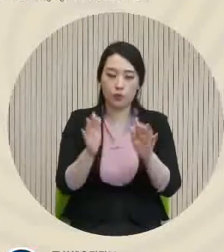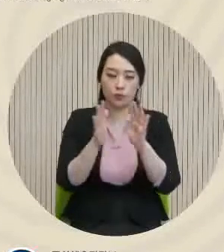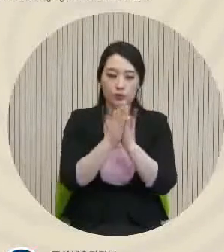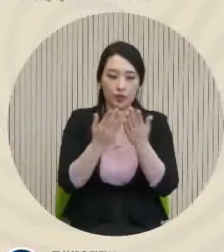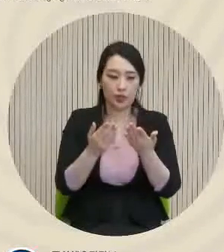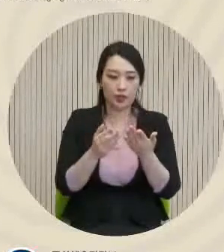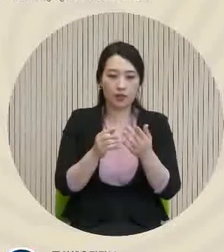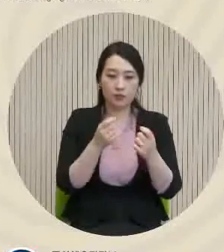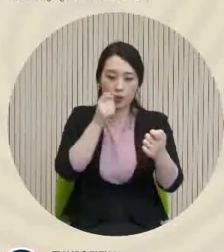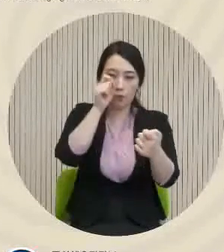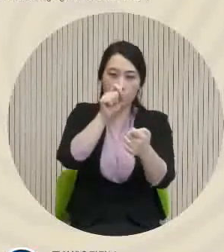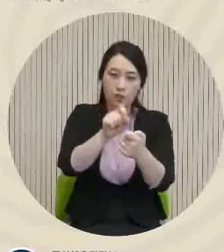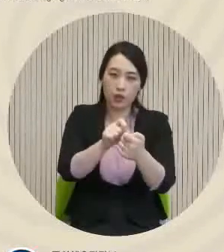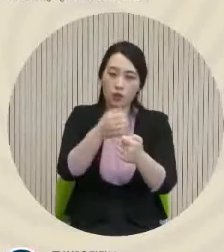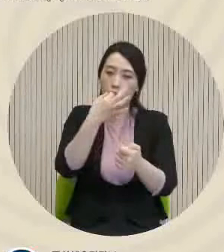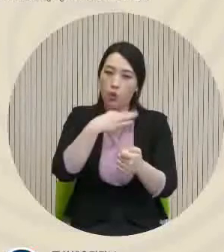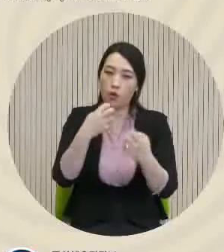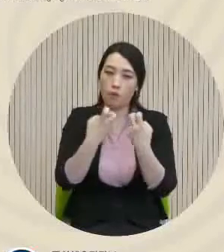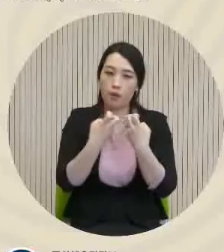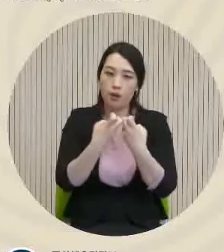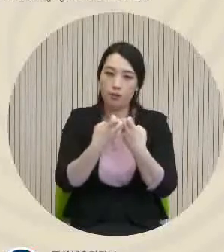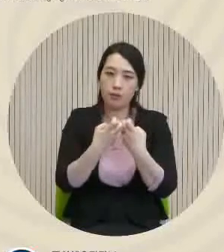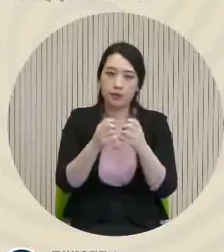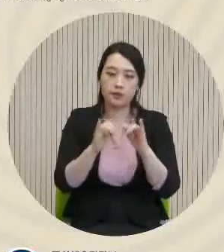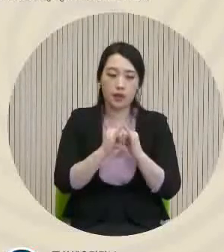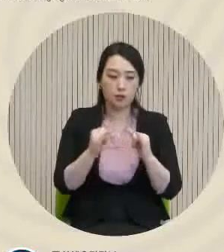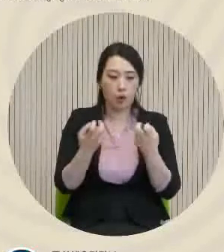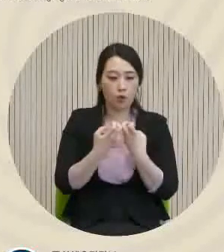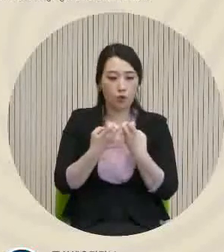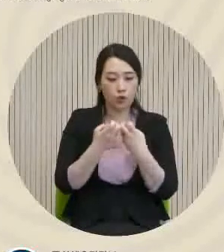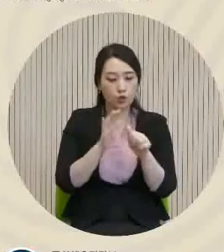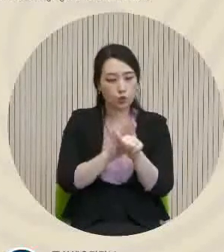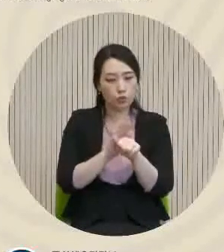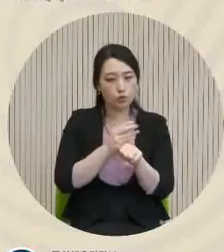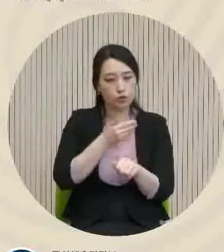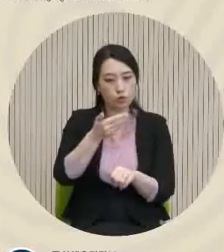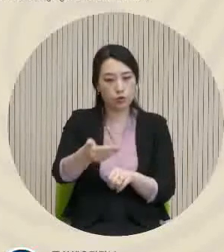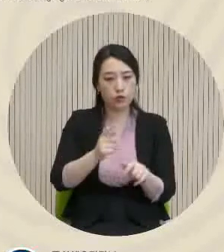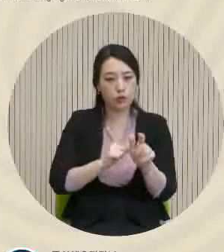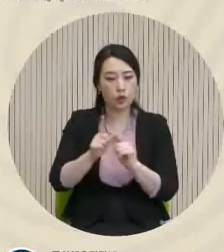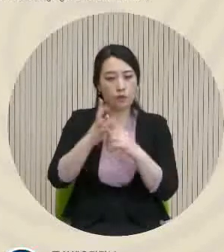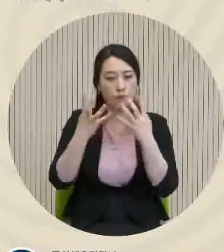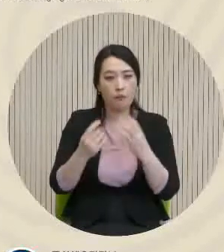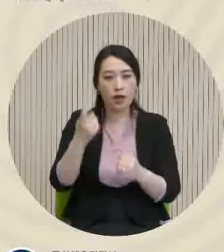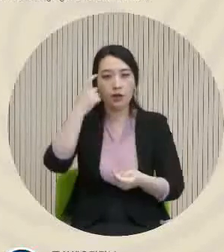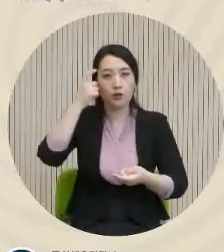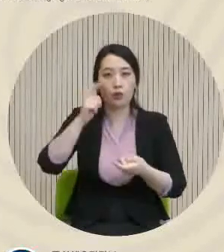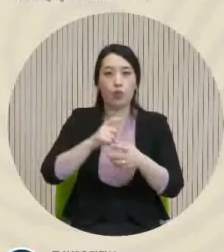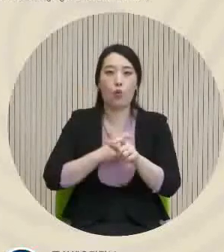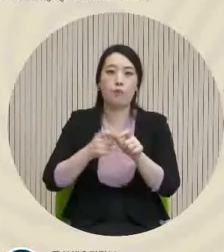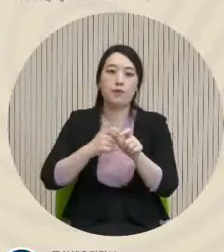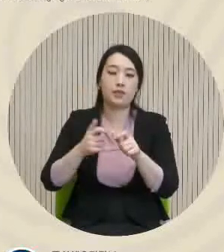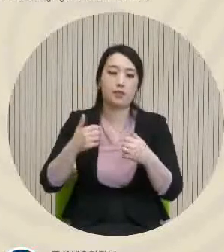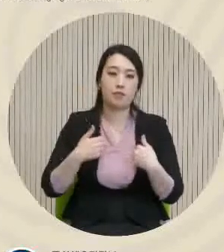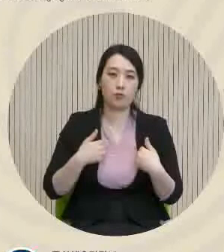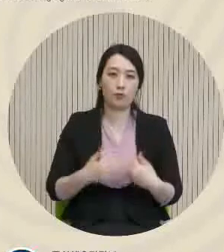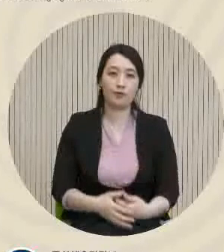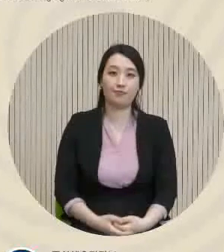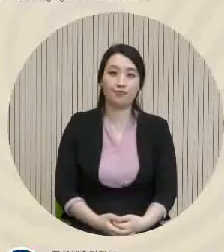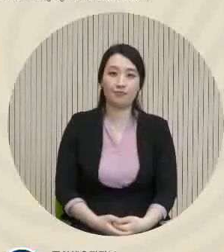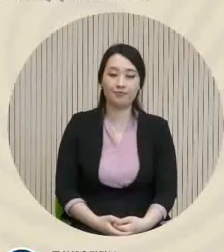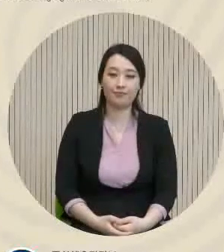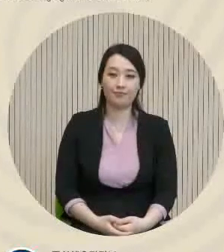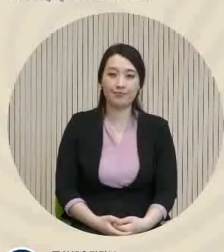this project with children online, and how can we help children in